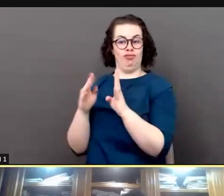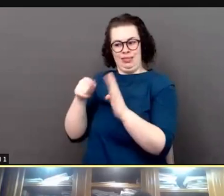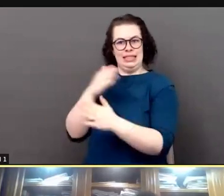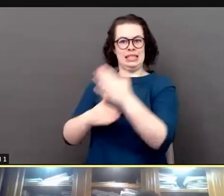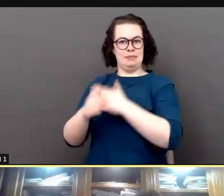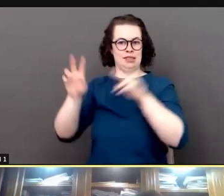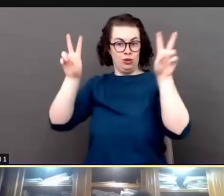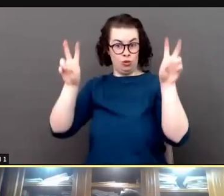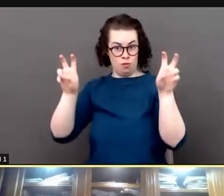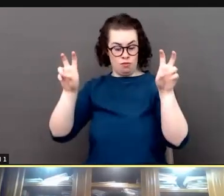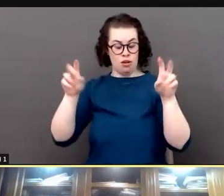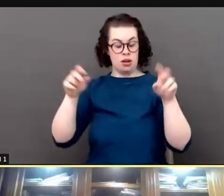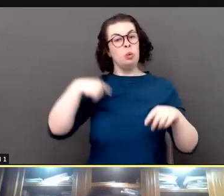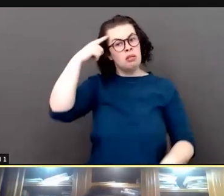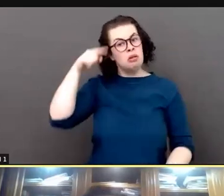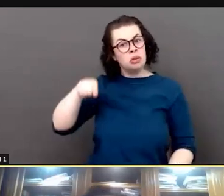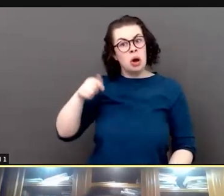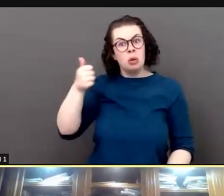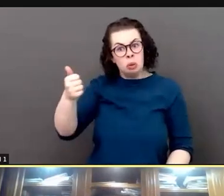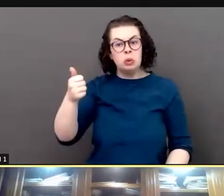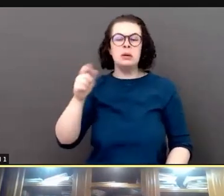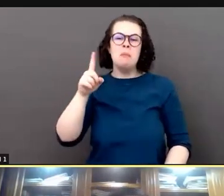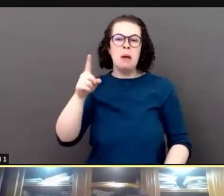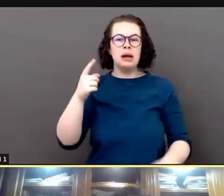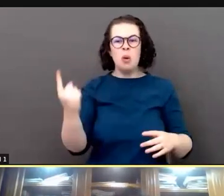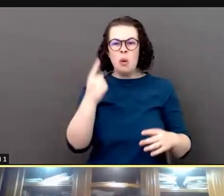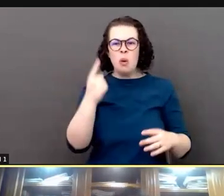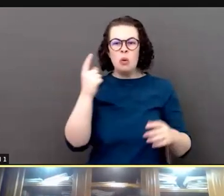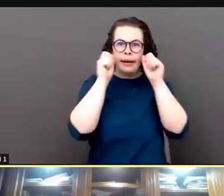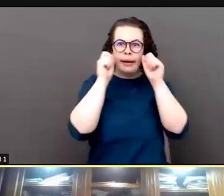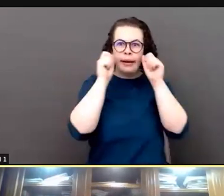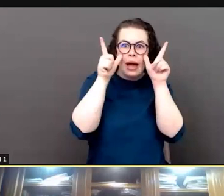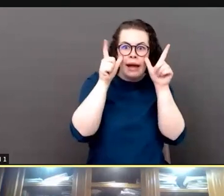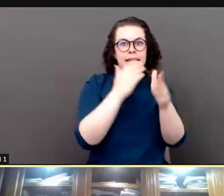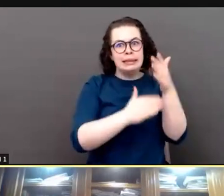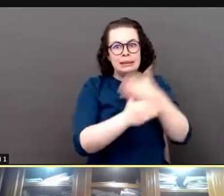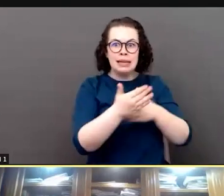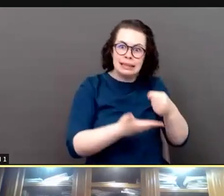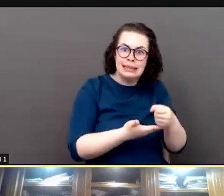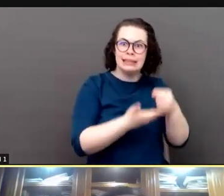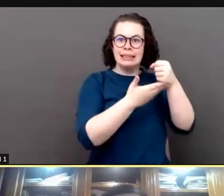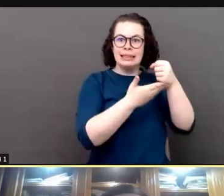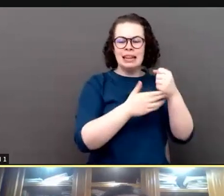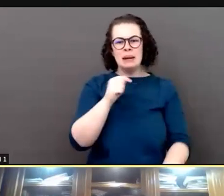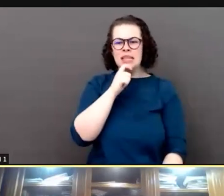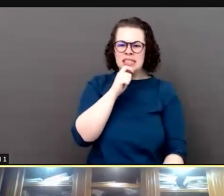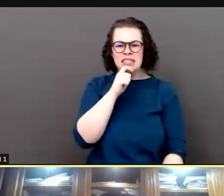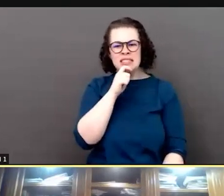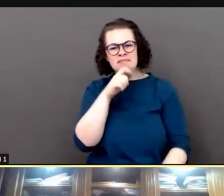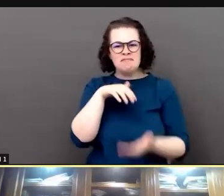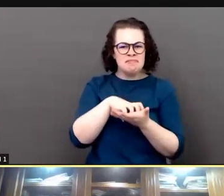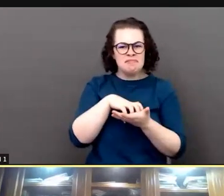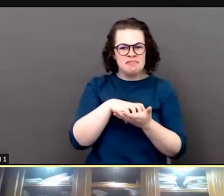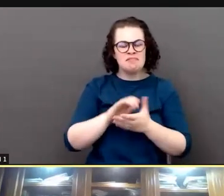than raising awareness and providing some support. I have to say that in that at that time, discussions with ANEC